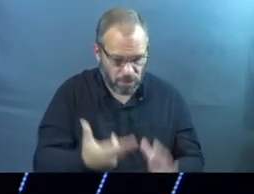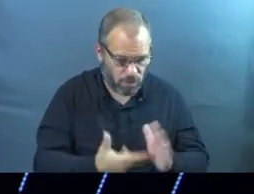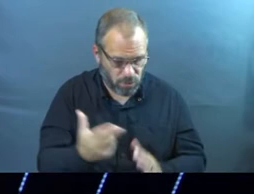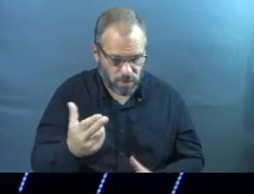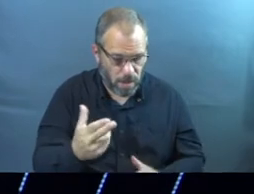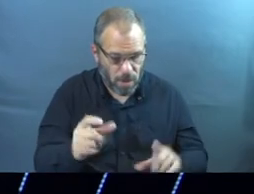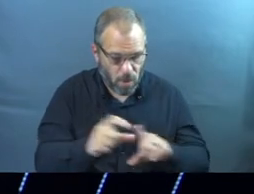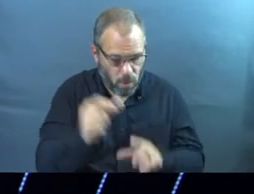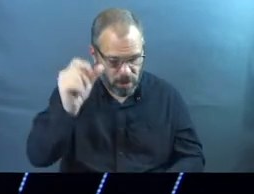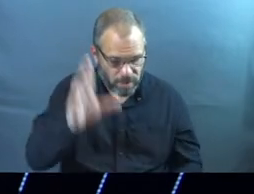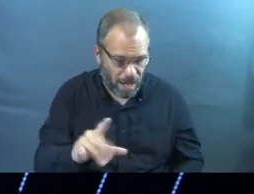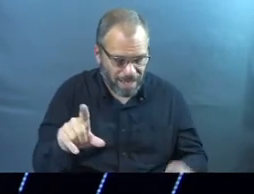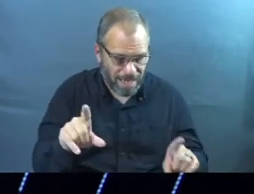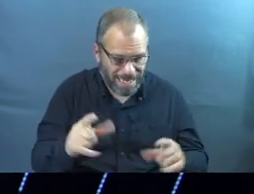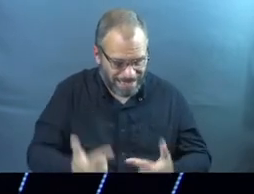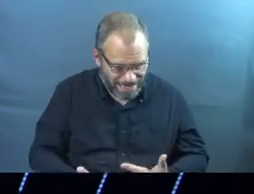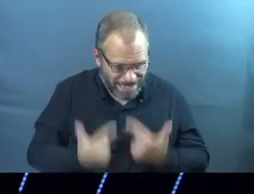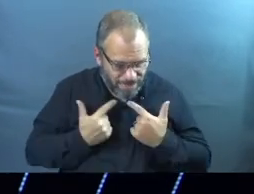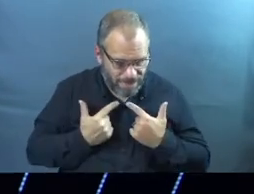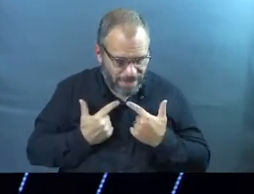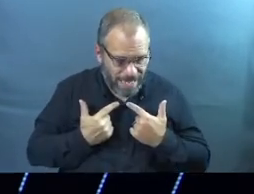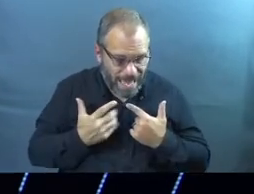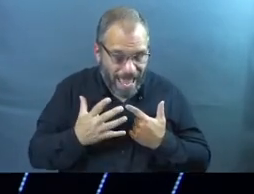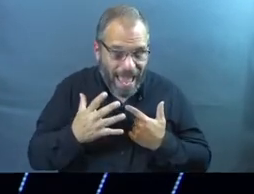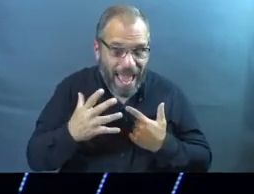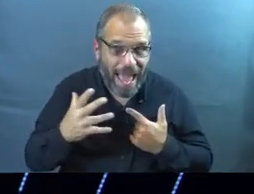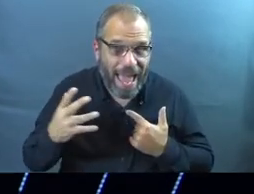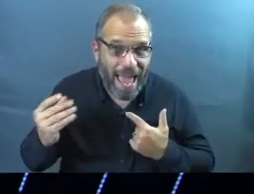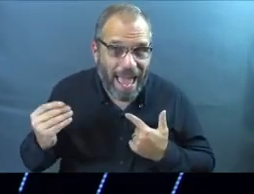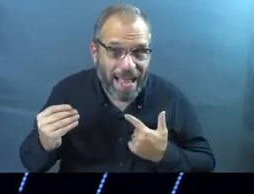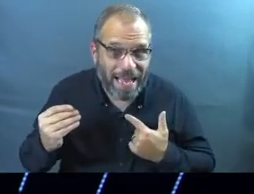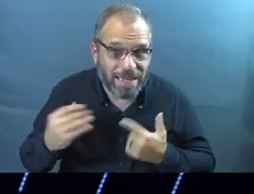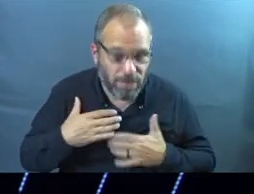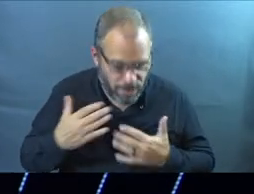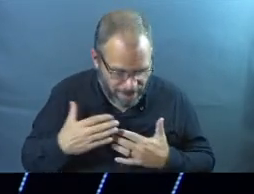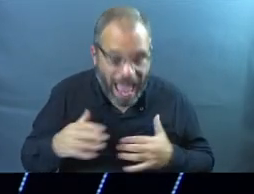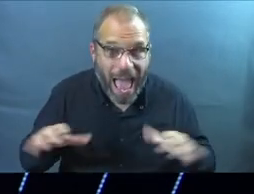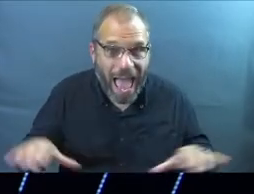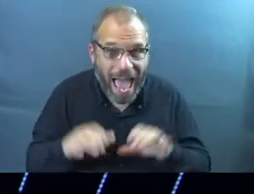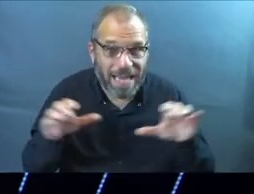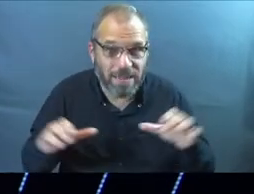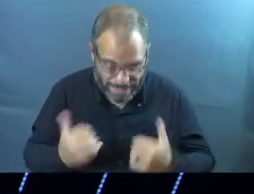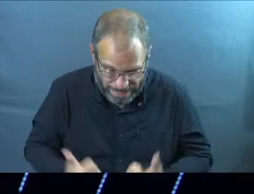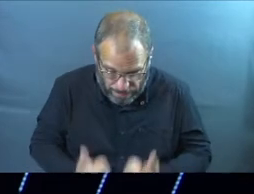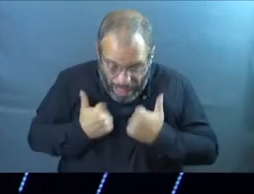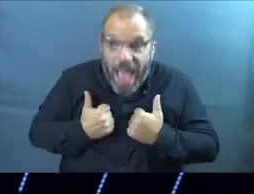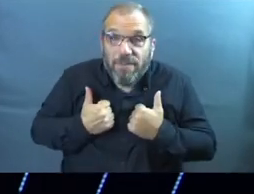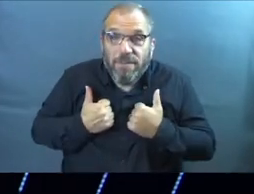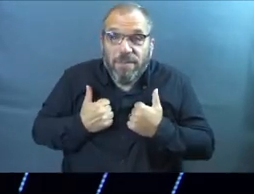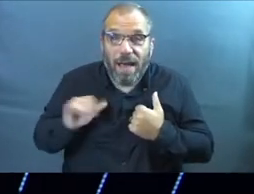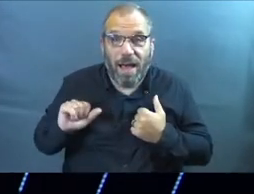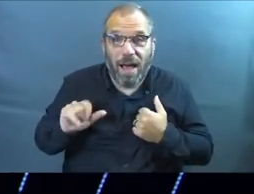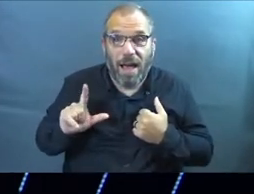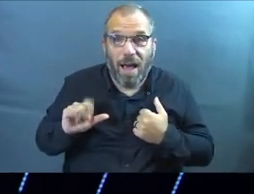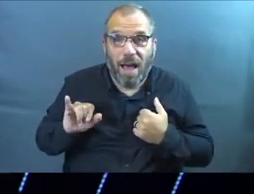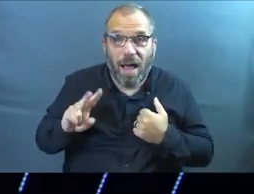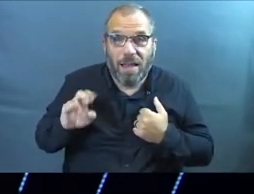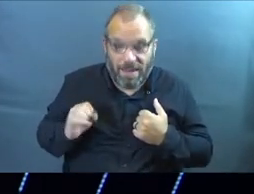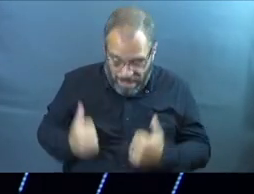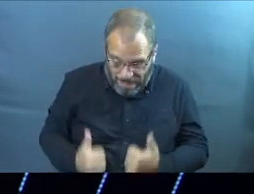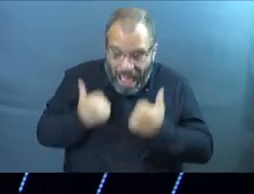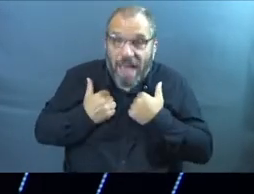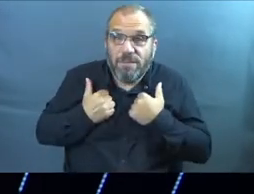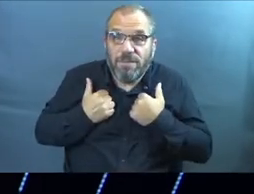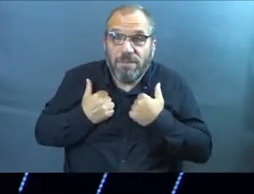word of God is living and what? Active. It's alive. It's